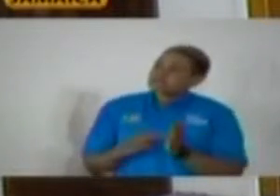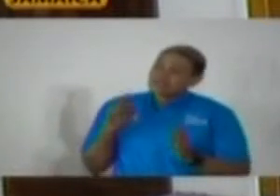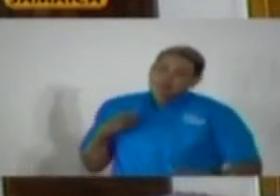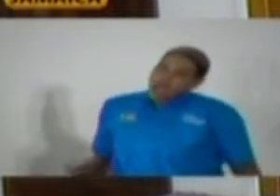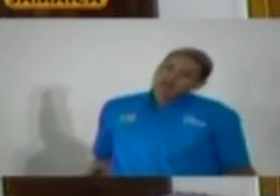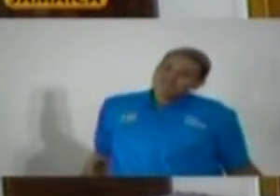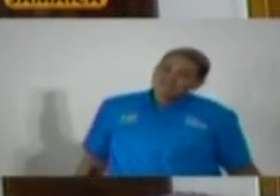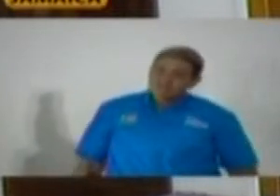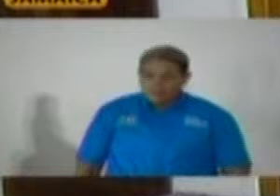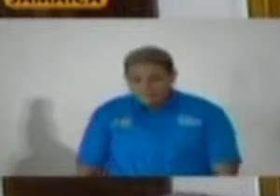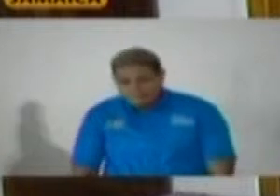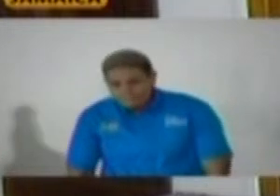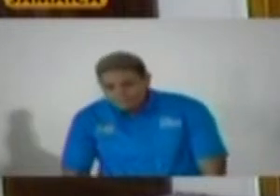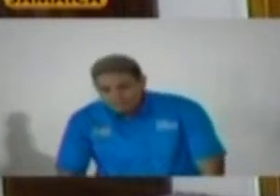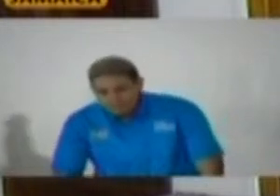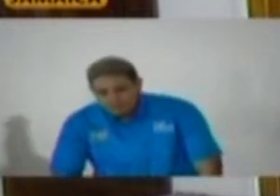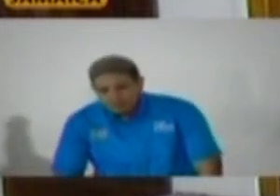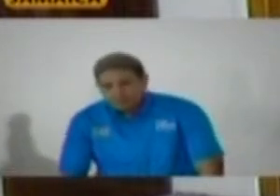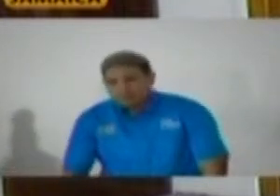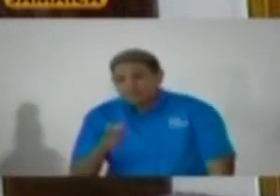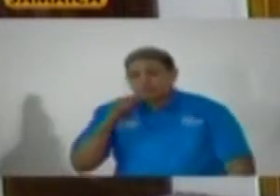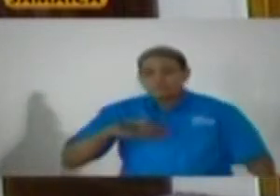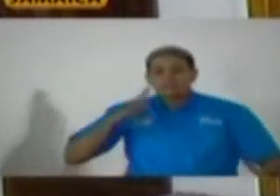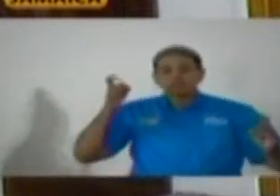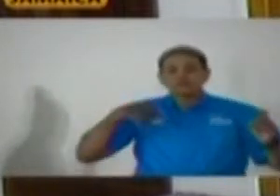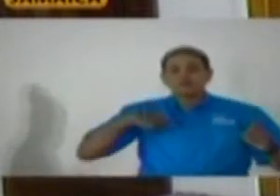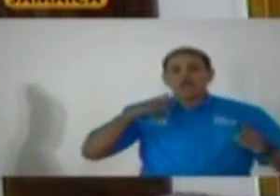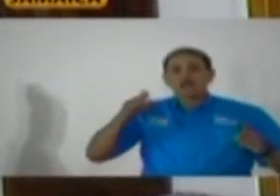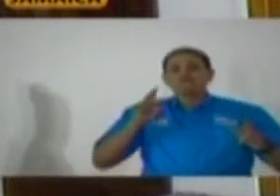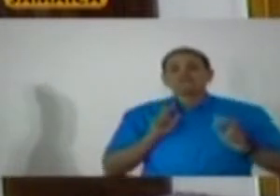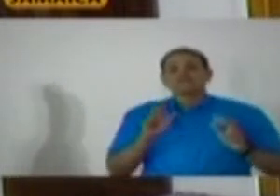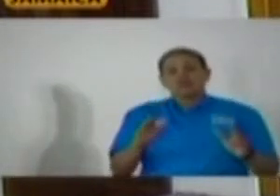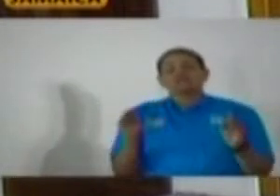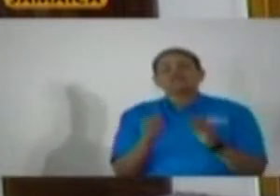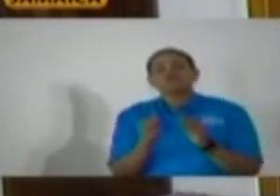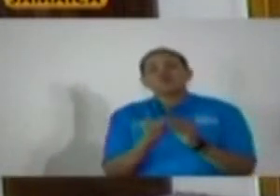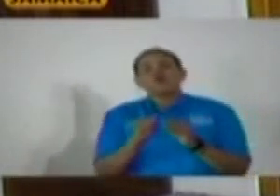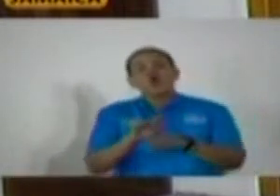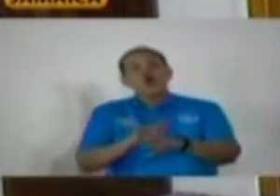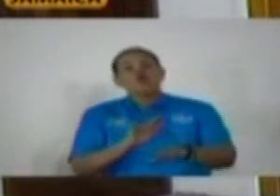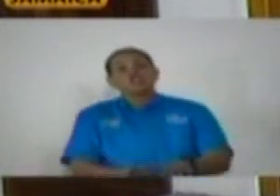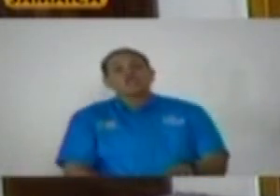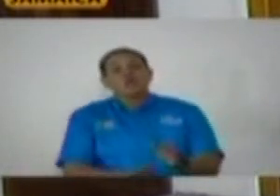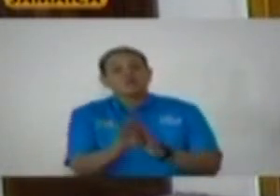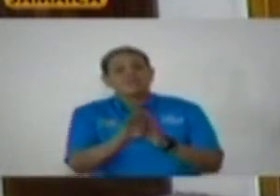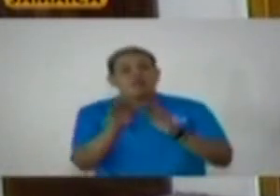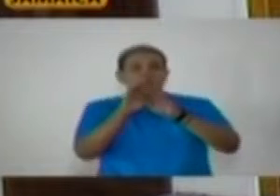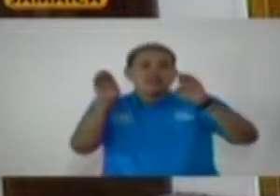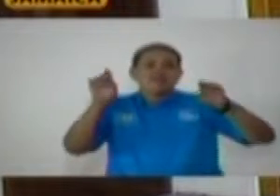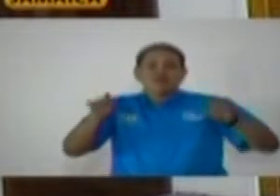loan. Madam Speaker, we also have to invest more at the early childhood development stage.